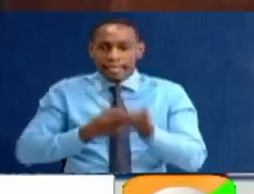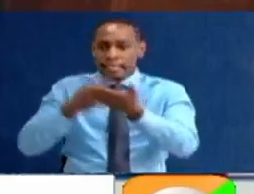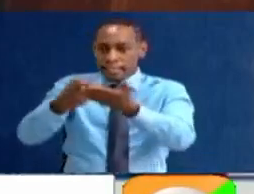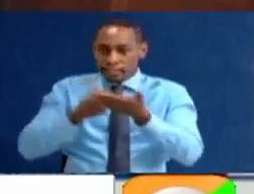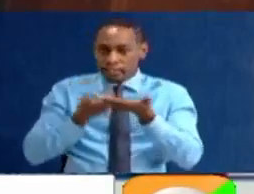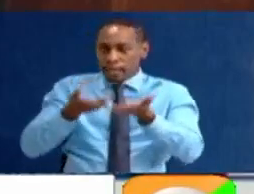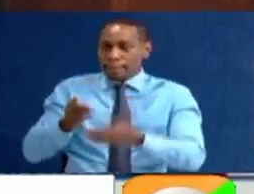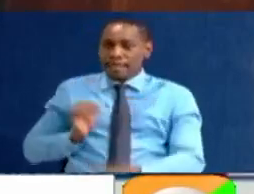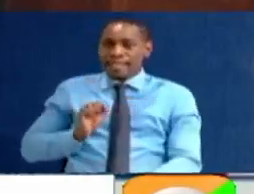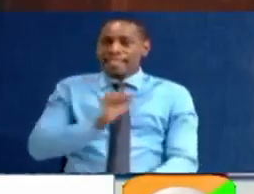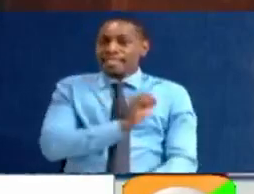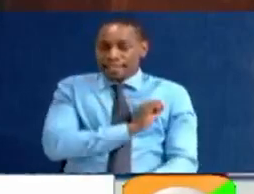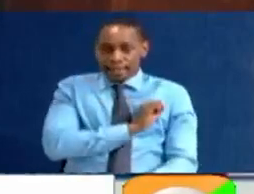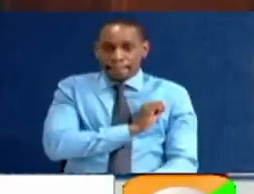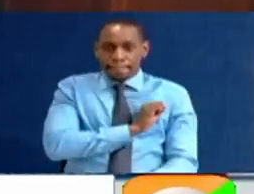in the House.